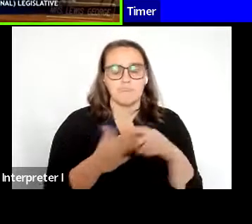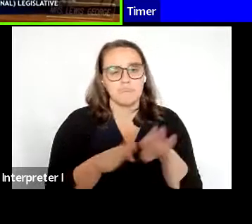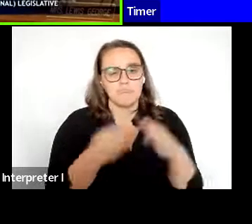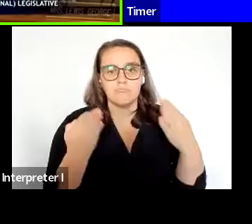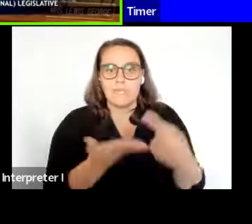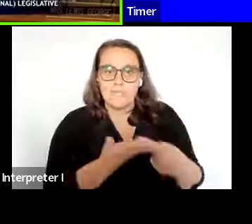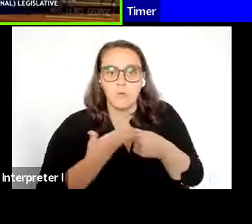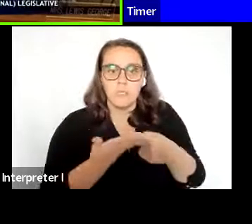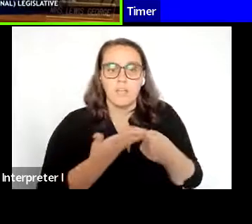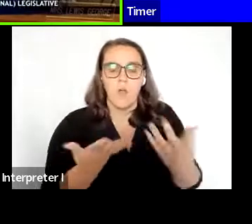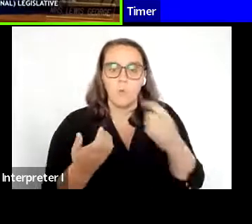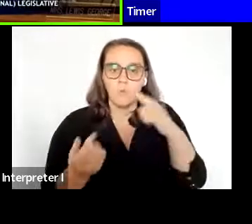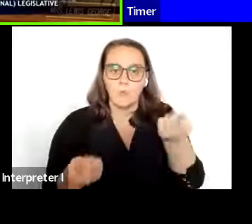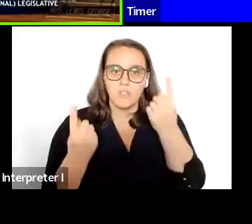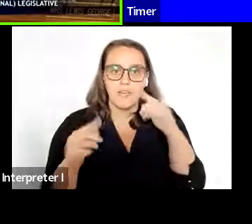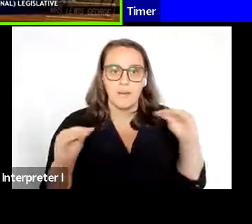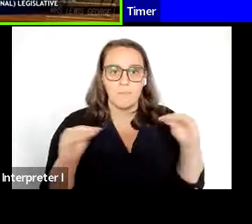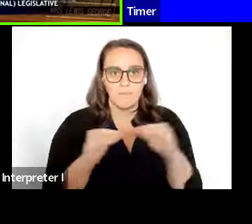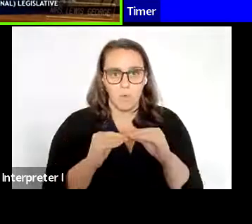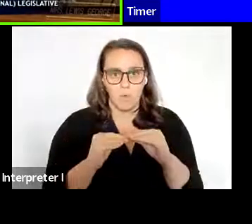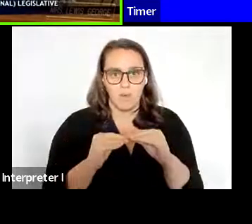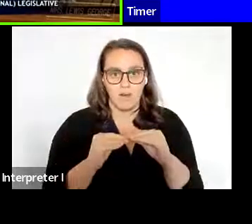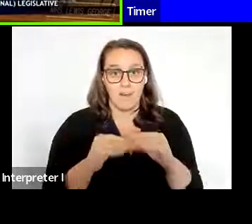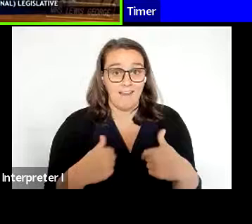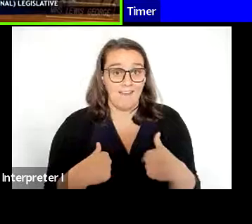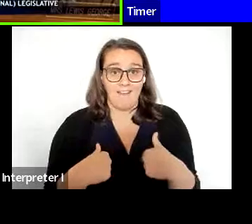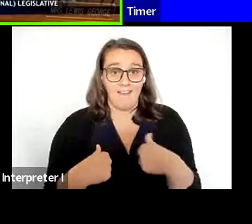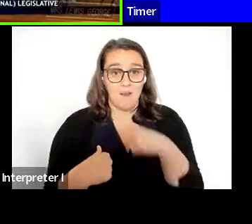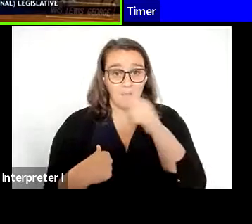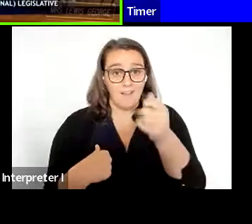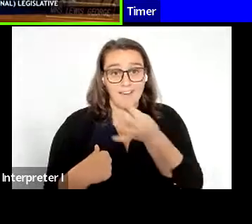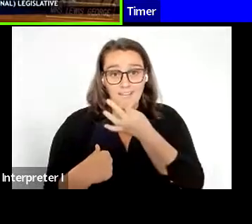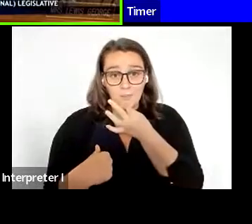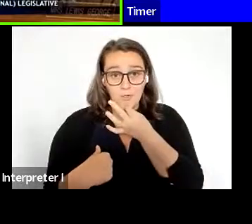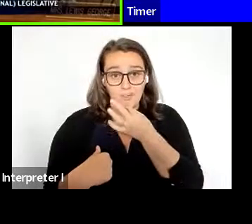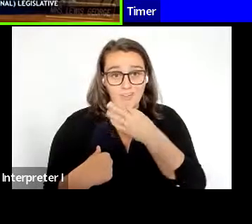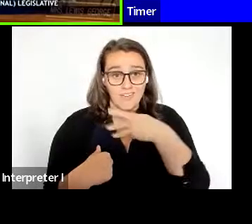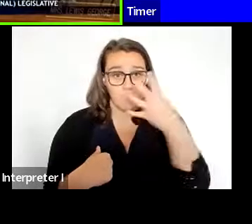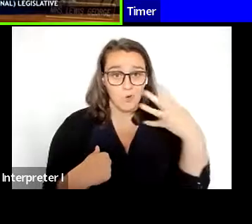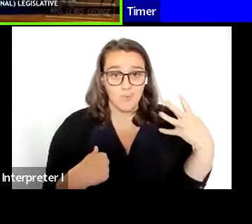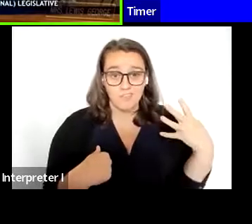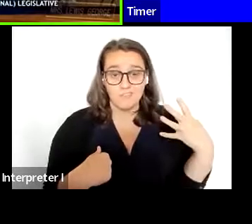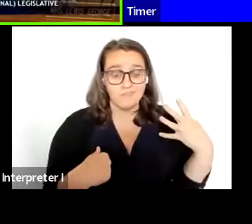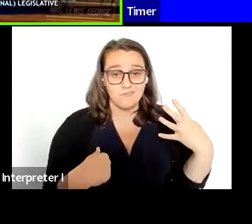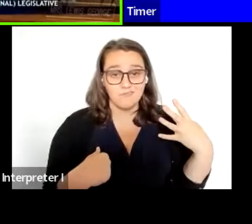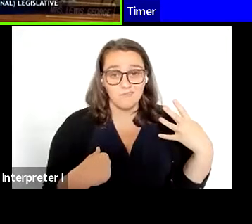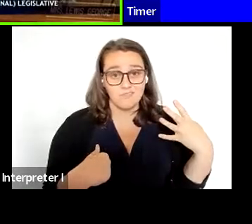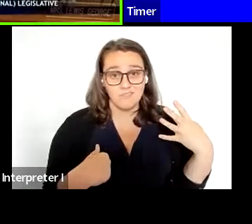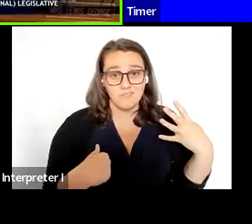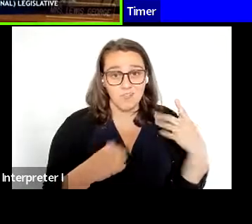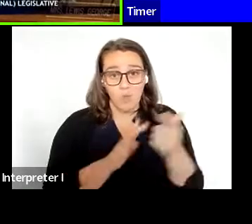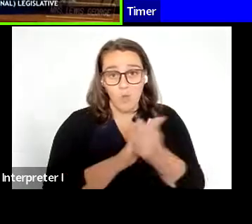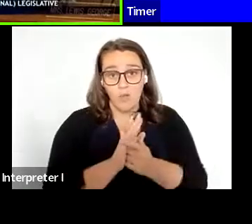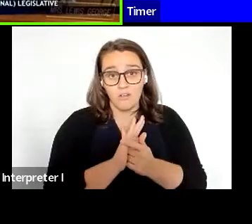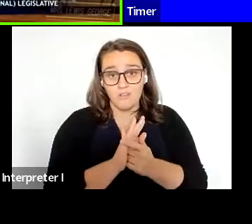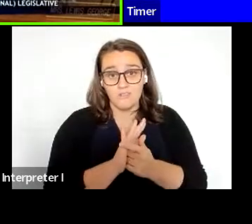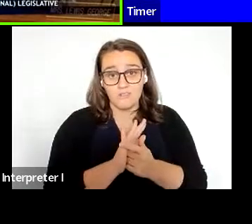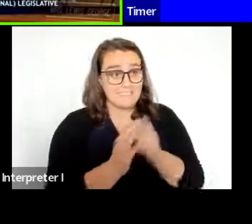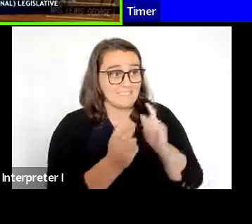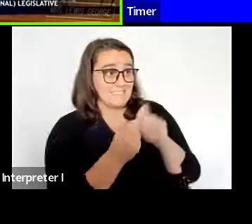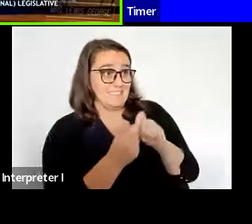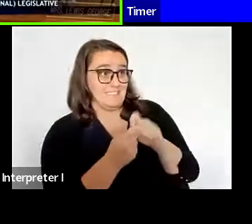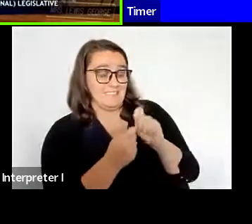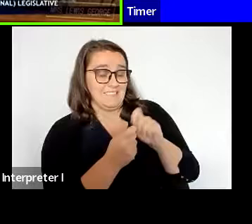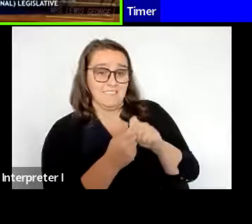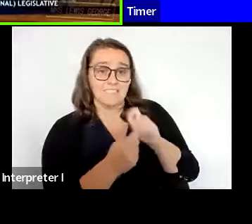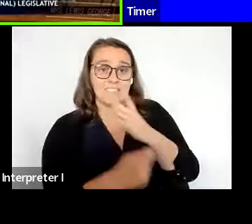this more, as I am not an expert in immigration law. Exactly.